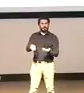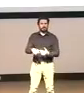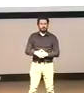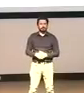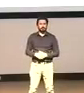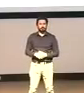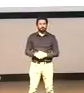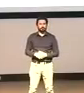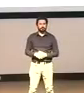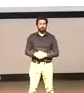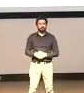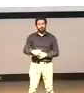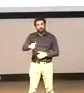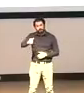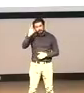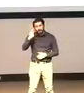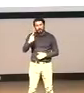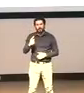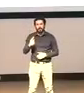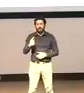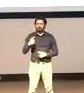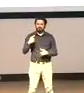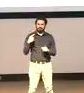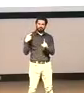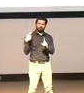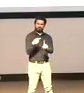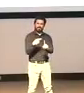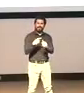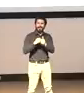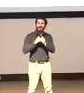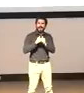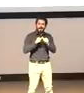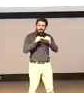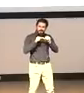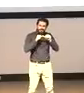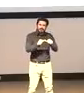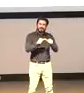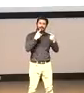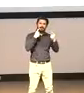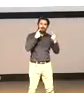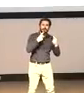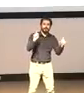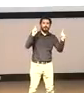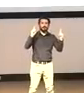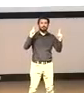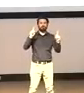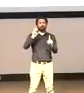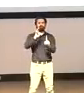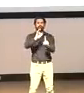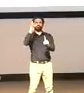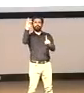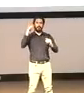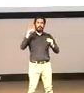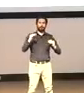It starts with understanding how we maintain excellence and balance in all our missions. Doing so